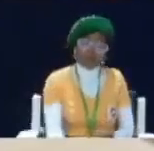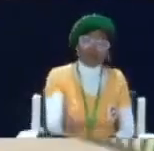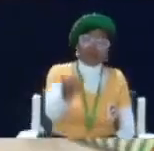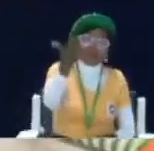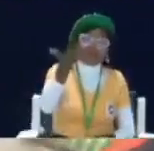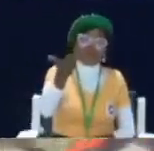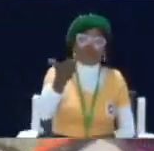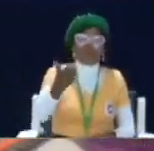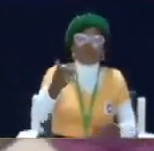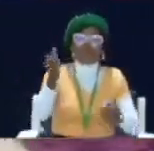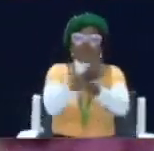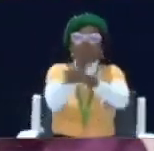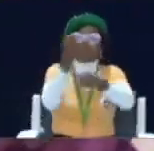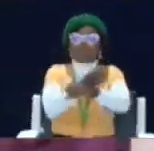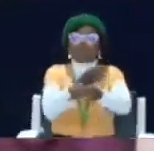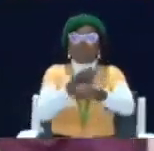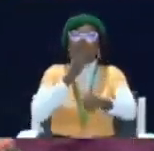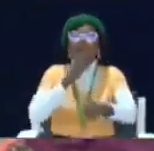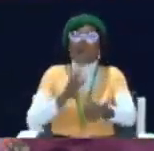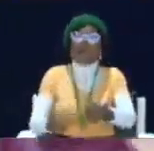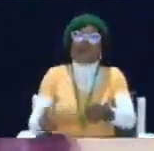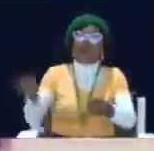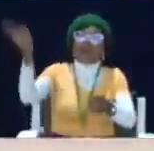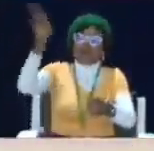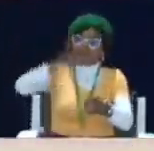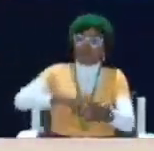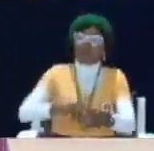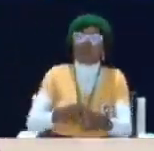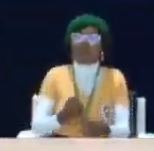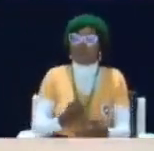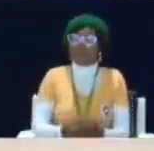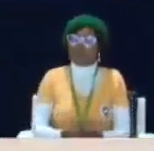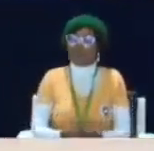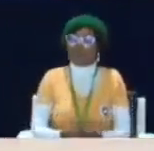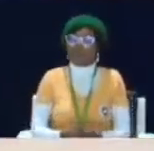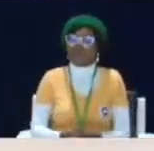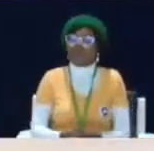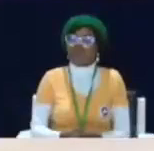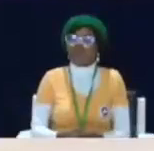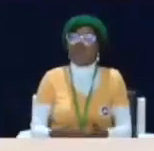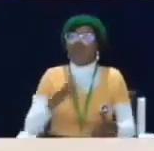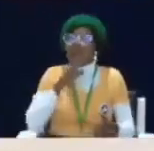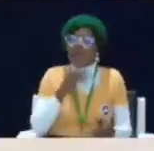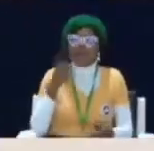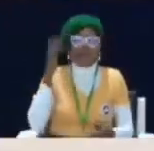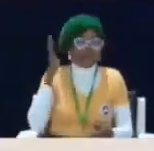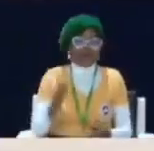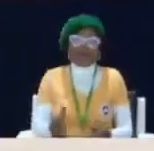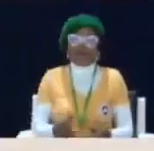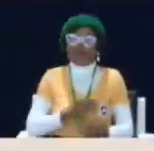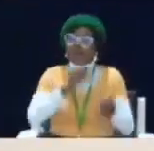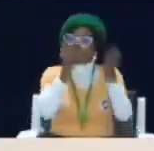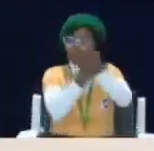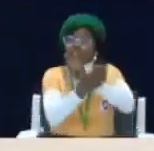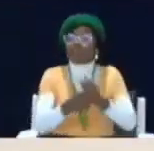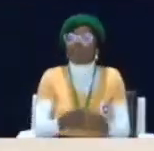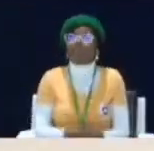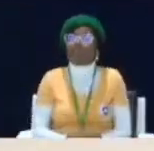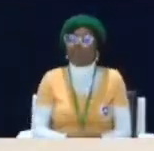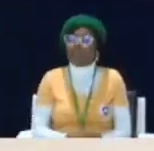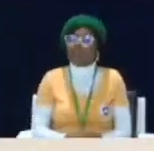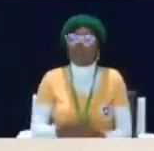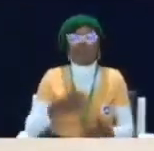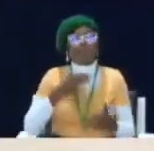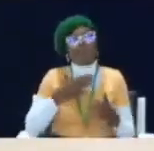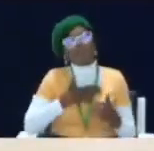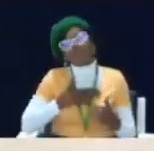place. I will replace them. I will. Oh, Father, please have mercy. Have